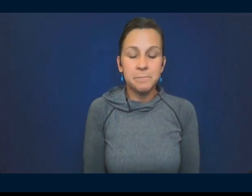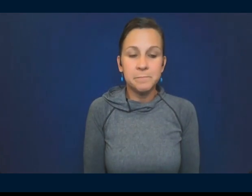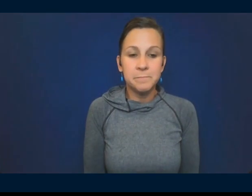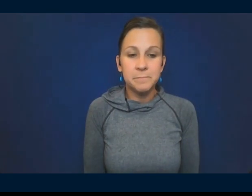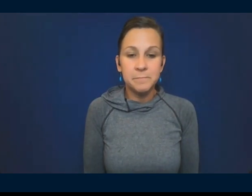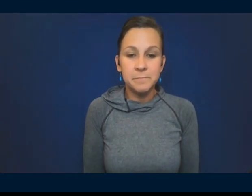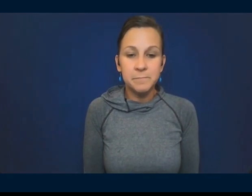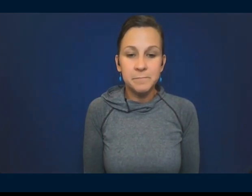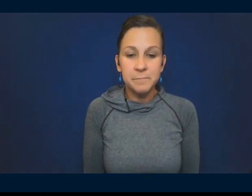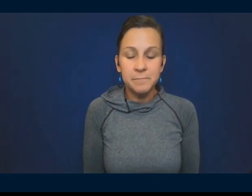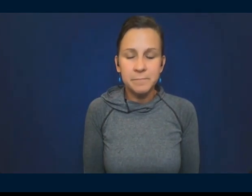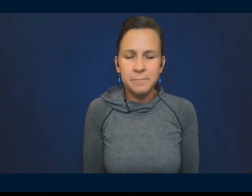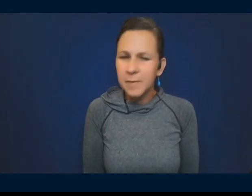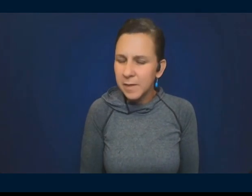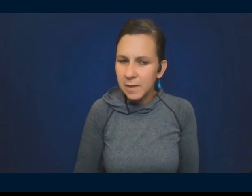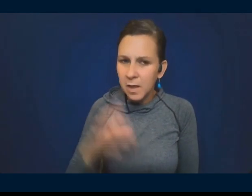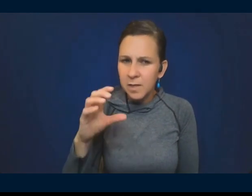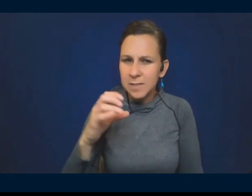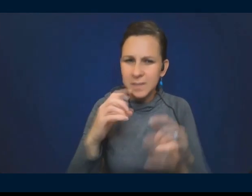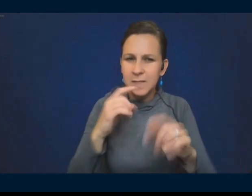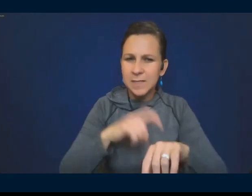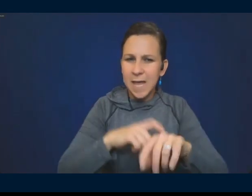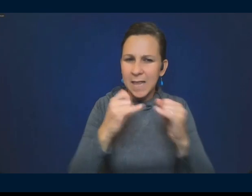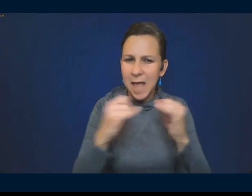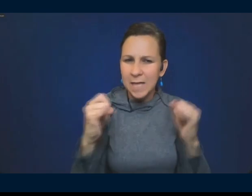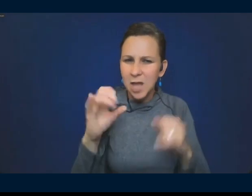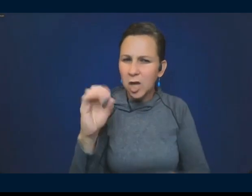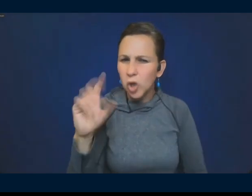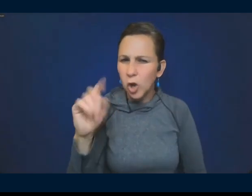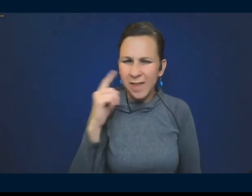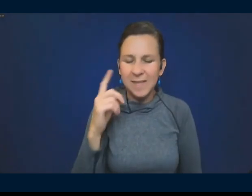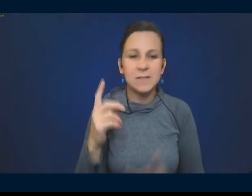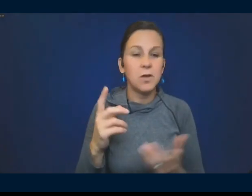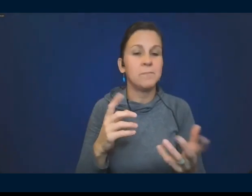Deadline's October. That's all. Thank you.